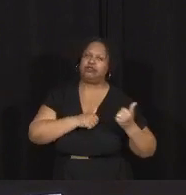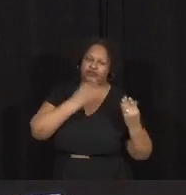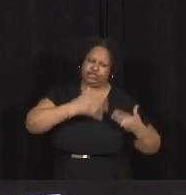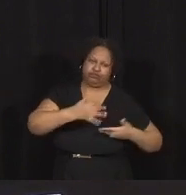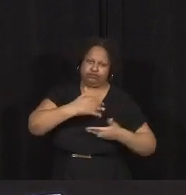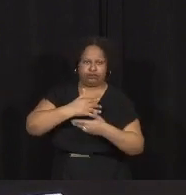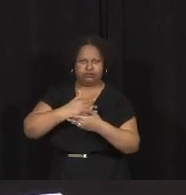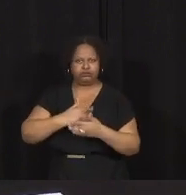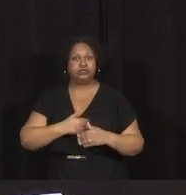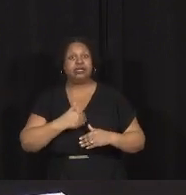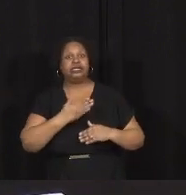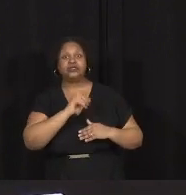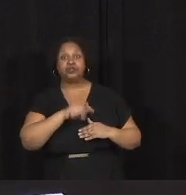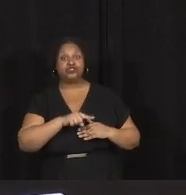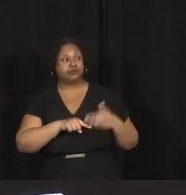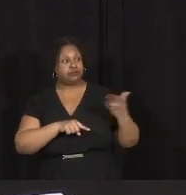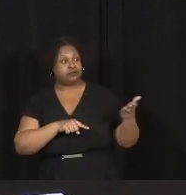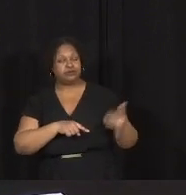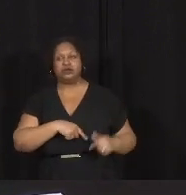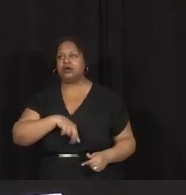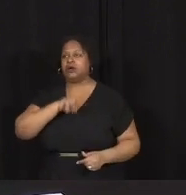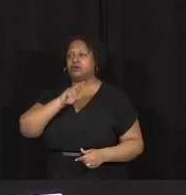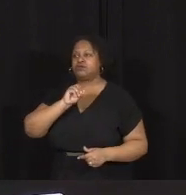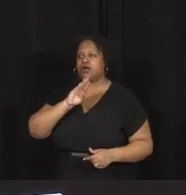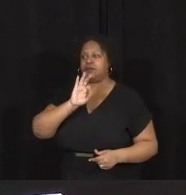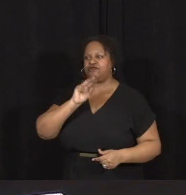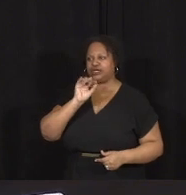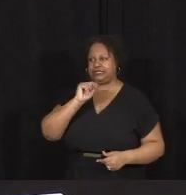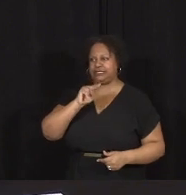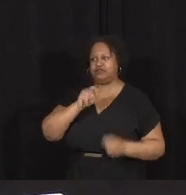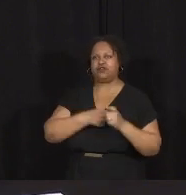from Rob Ferguson with the Toronto Star. Please go ahead.